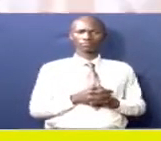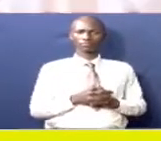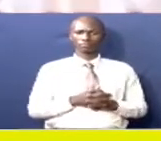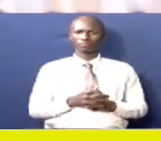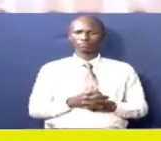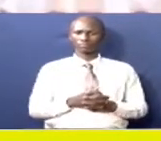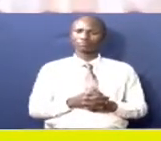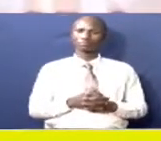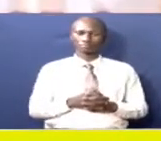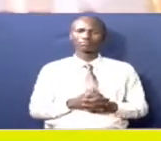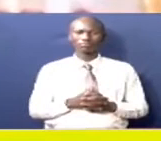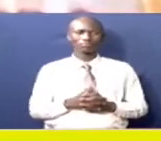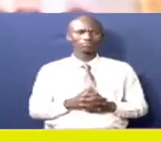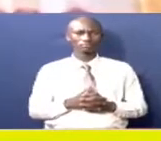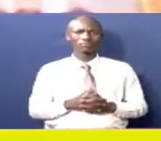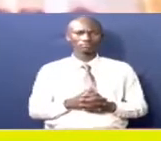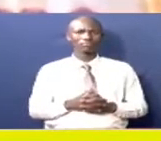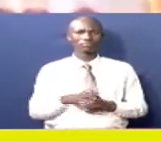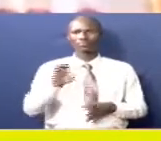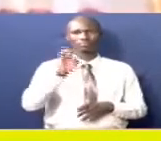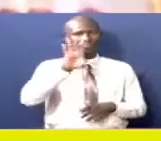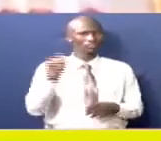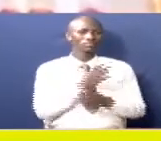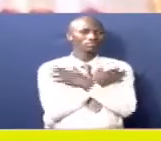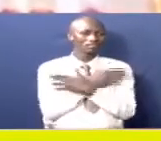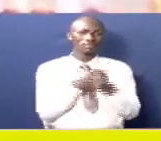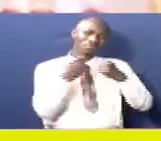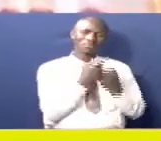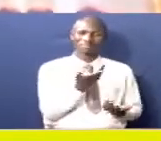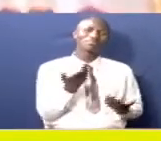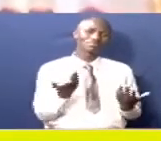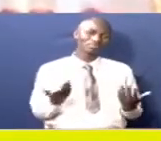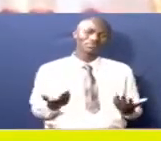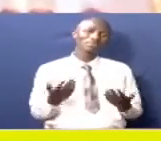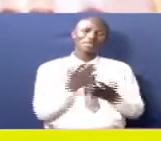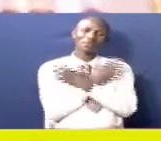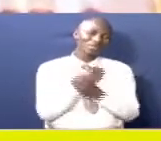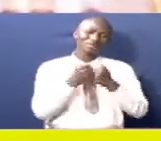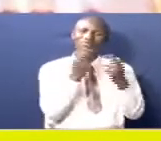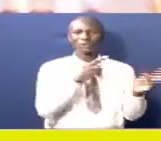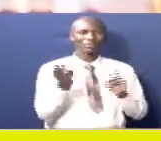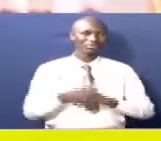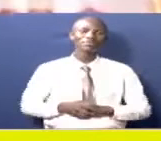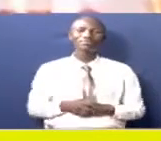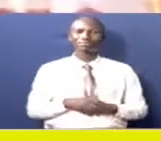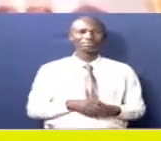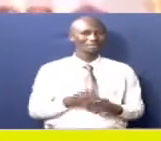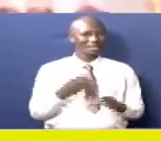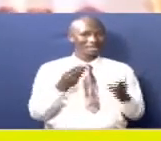Of course itakuwa ni East African derby and a derby is a derby. Of course itakuwa ni game